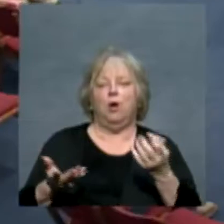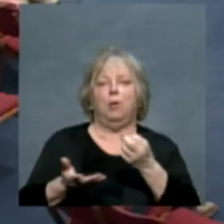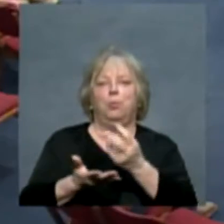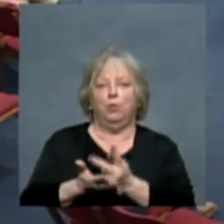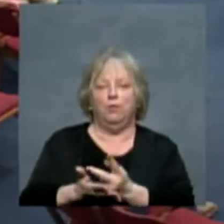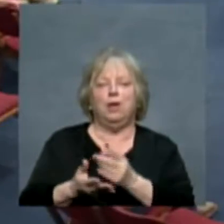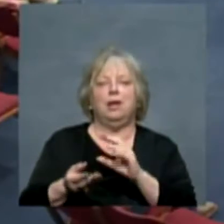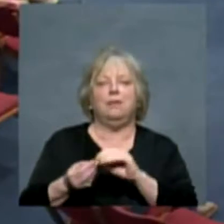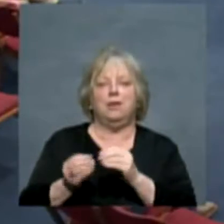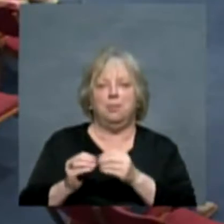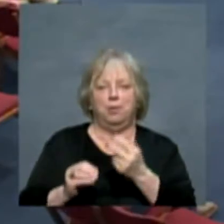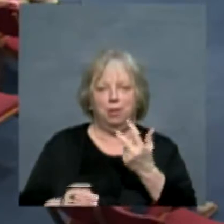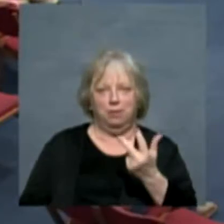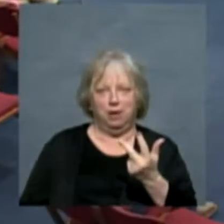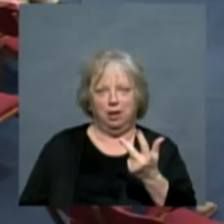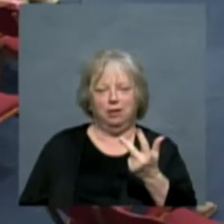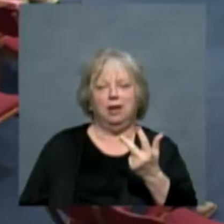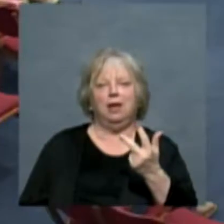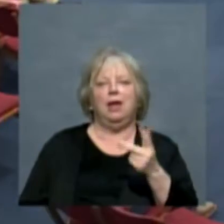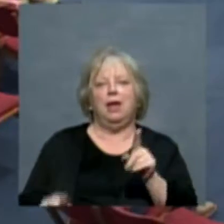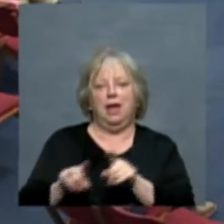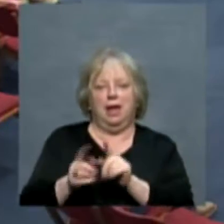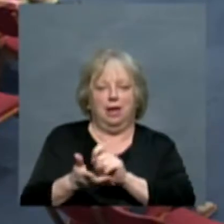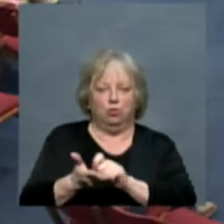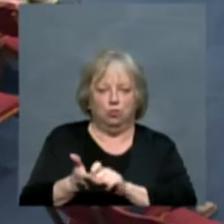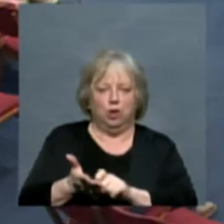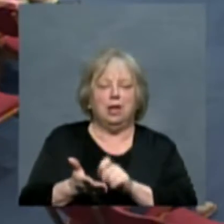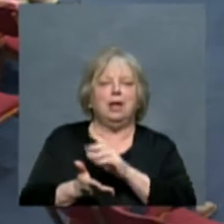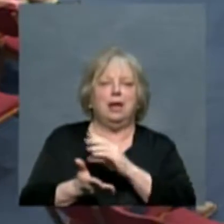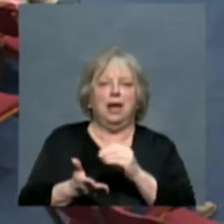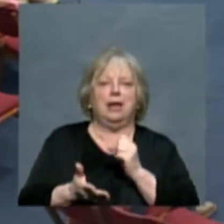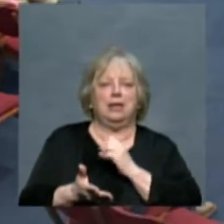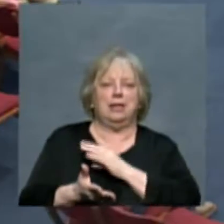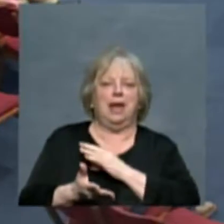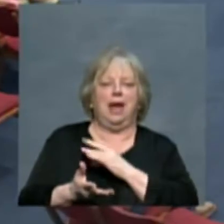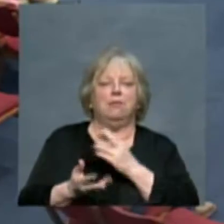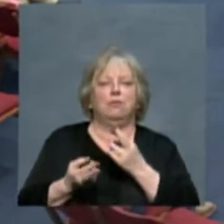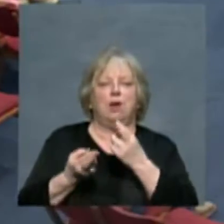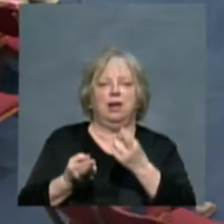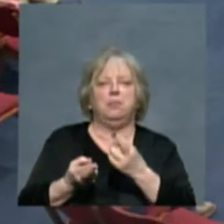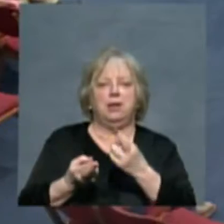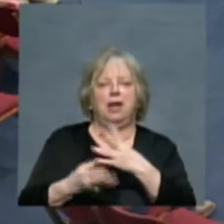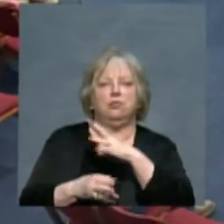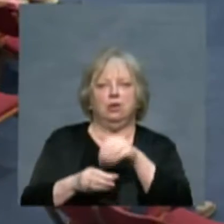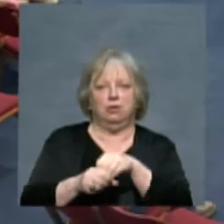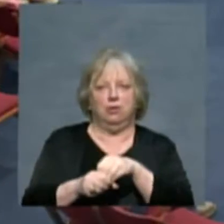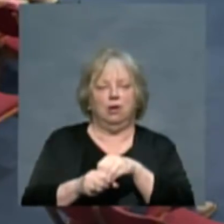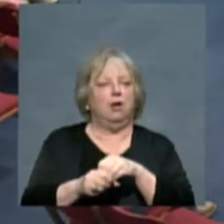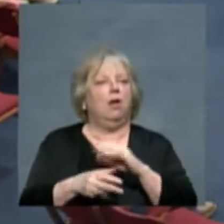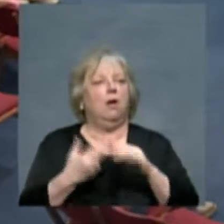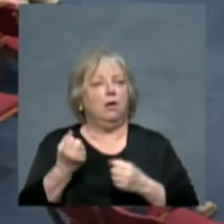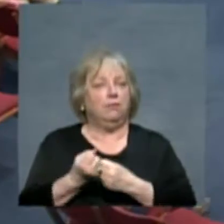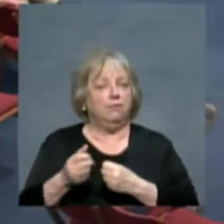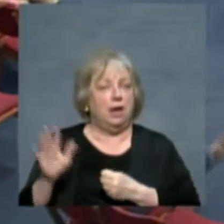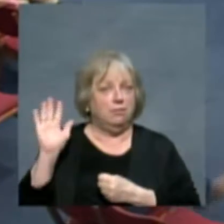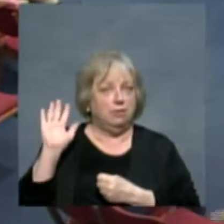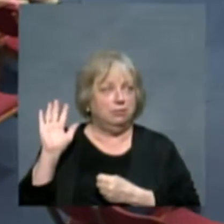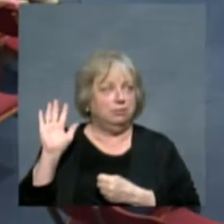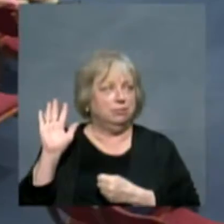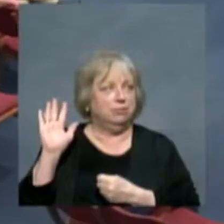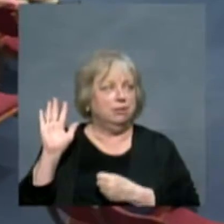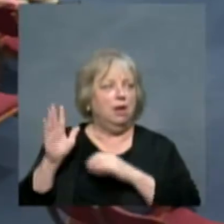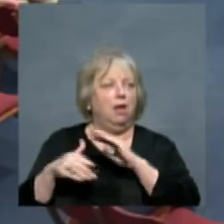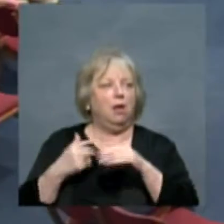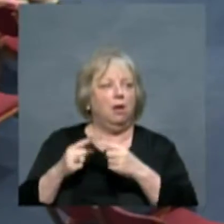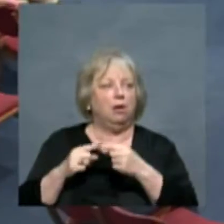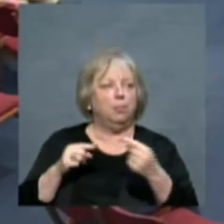approval of item number 3 as written and staff recommendations therein. All in favor?